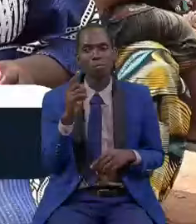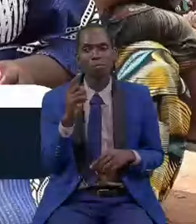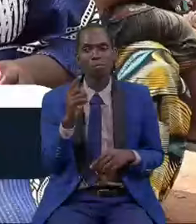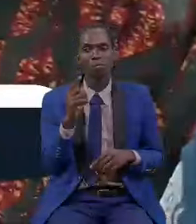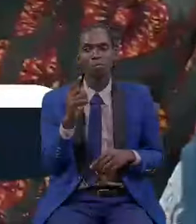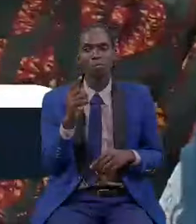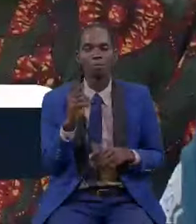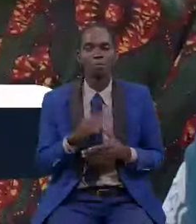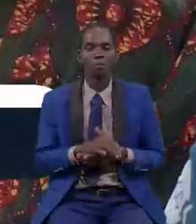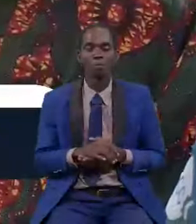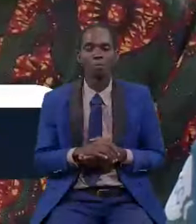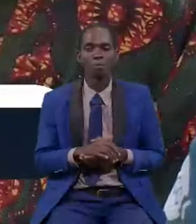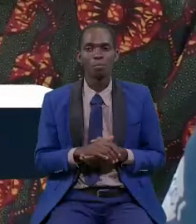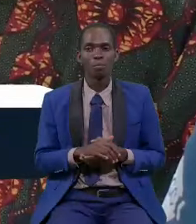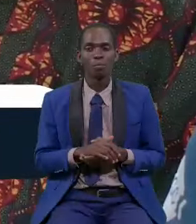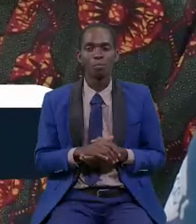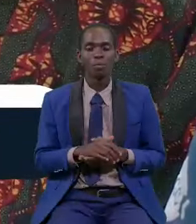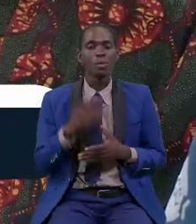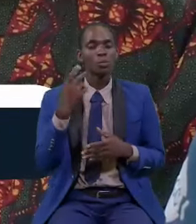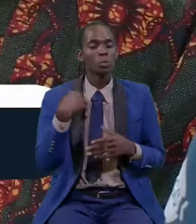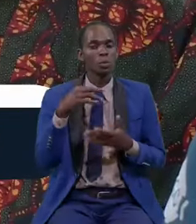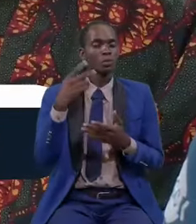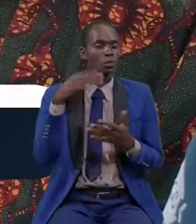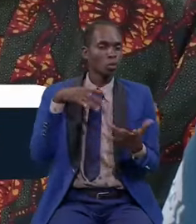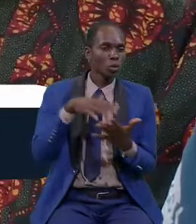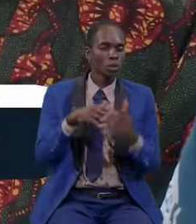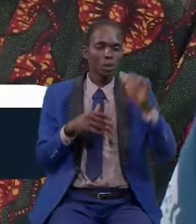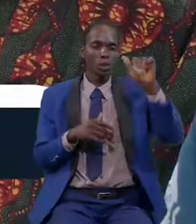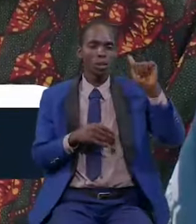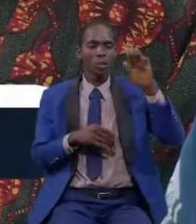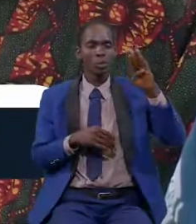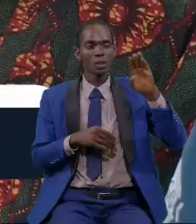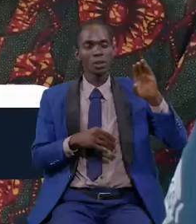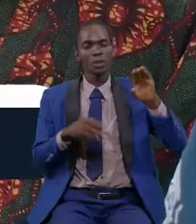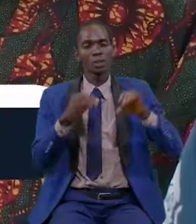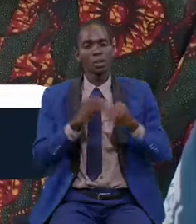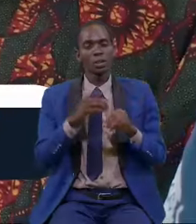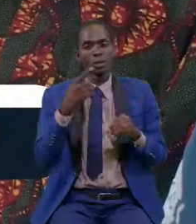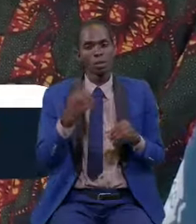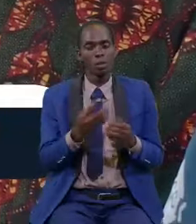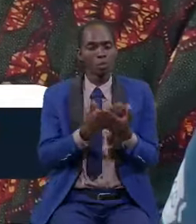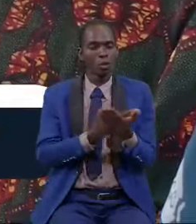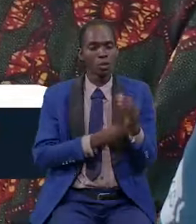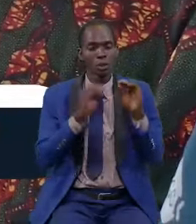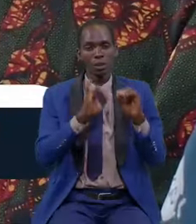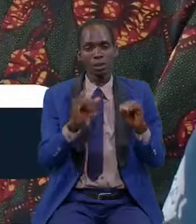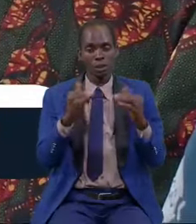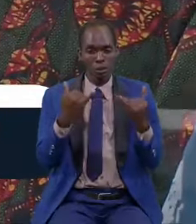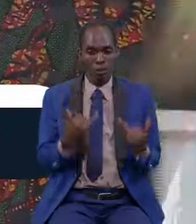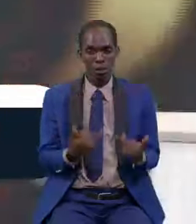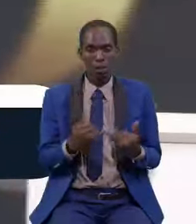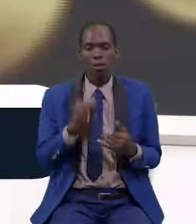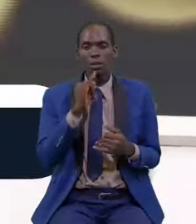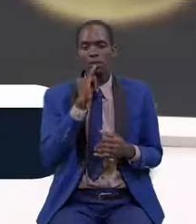F. We're seeing A, B, and C. Now we look at D, E, and F. D,